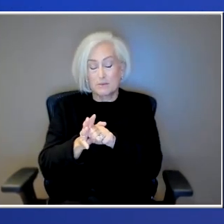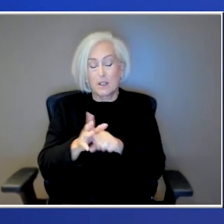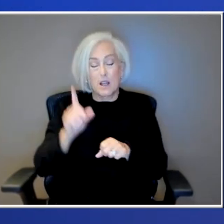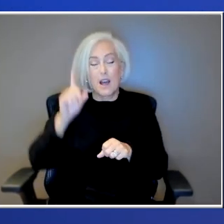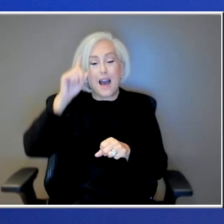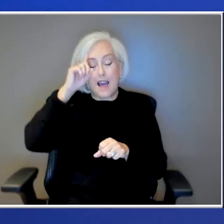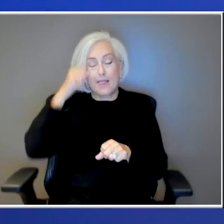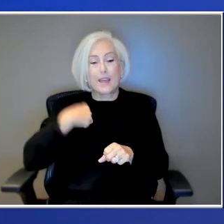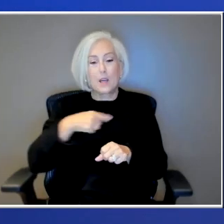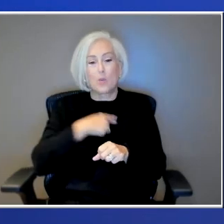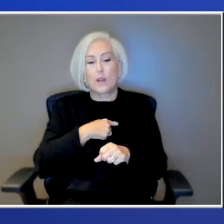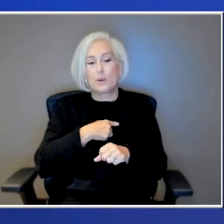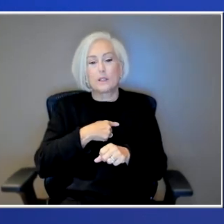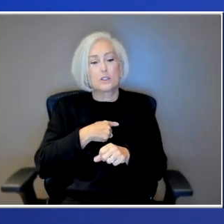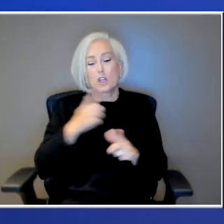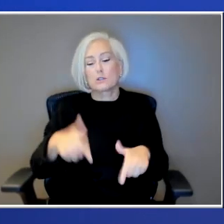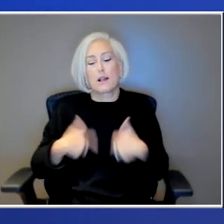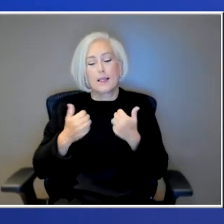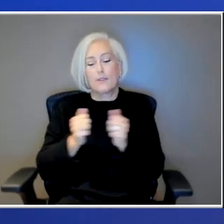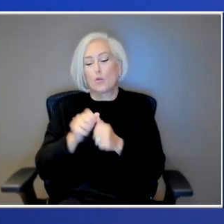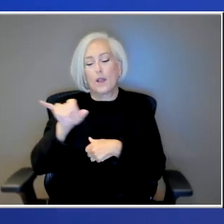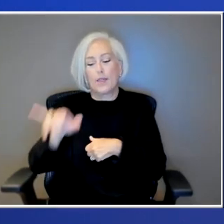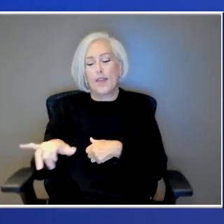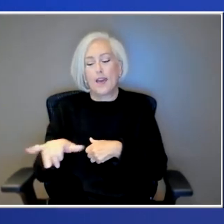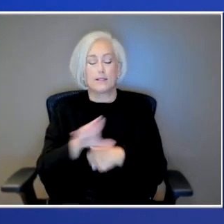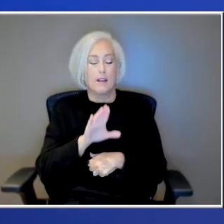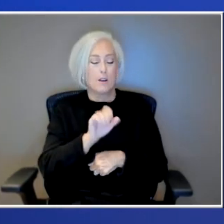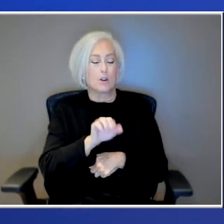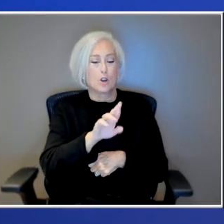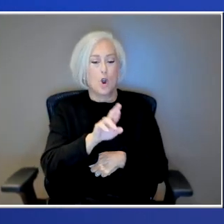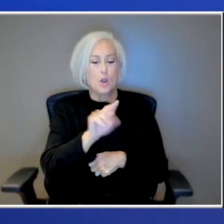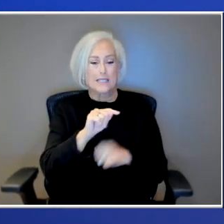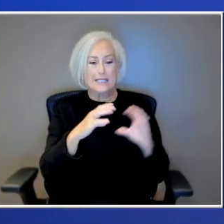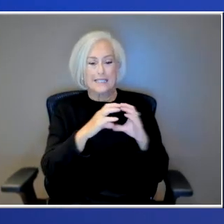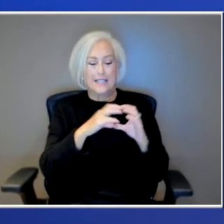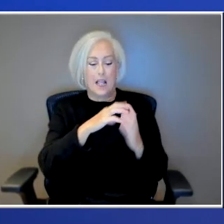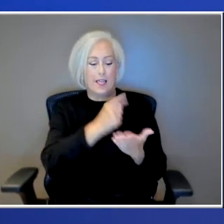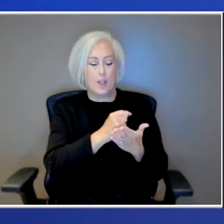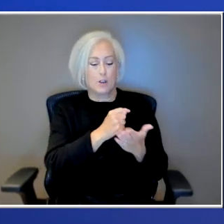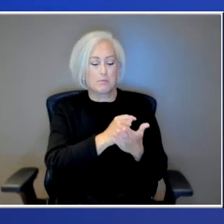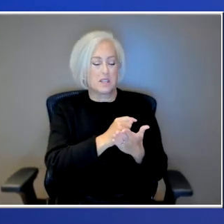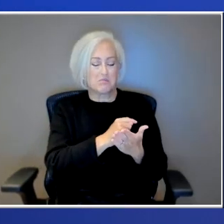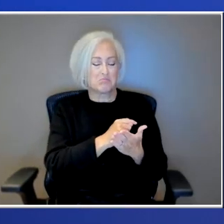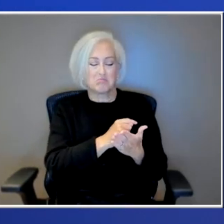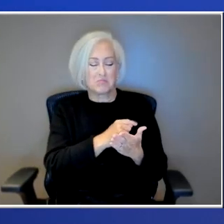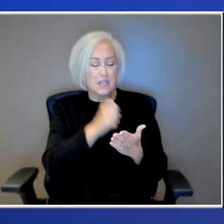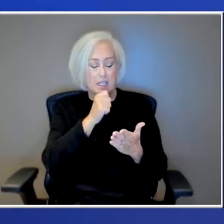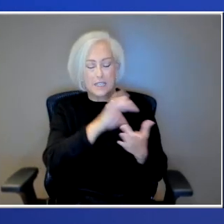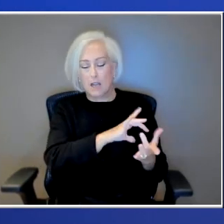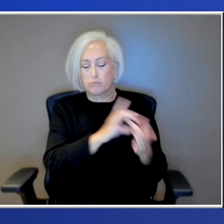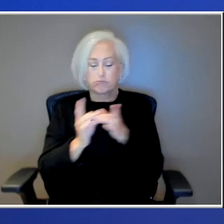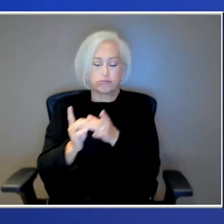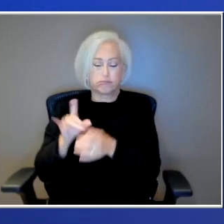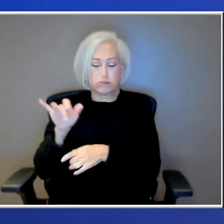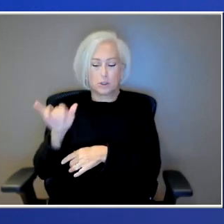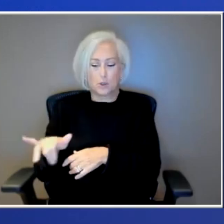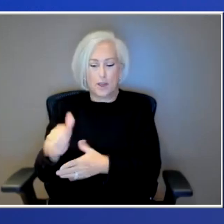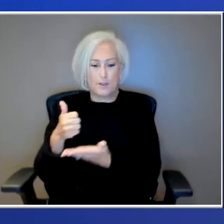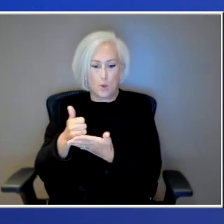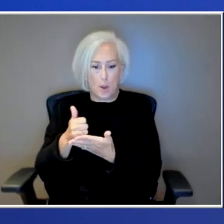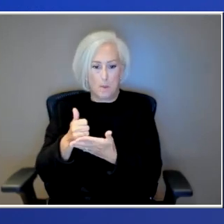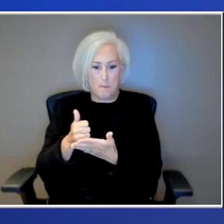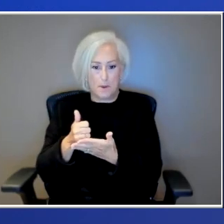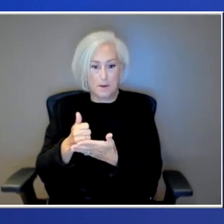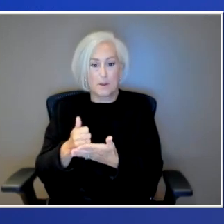living with it. I don't think there's a role for CAR T at this point in time. It is an acute illness. You get the infection, you get over it, and then